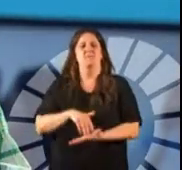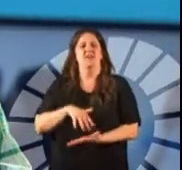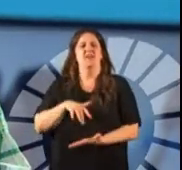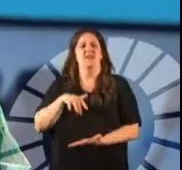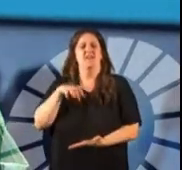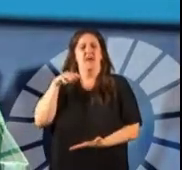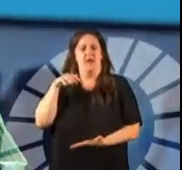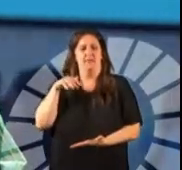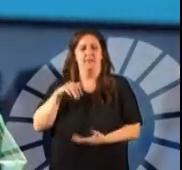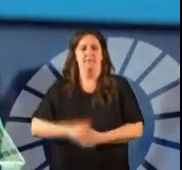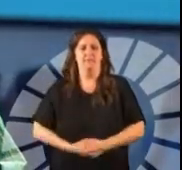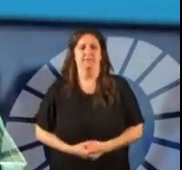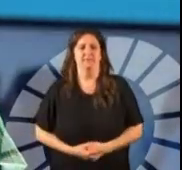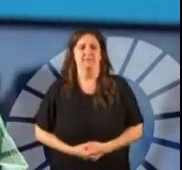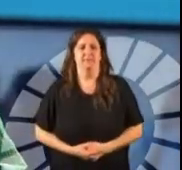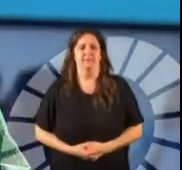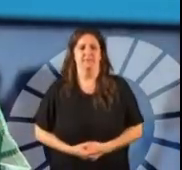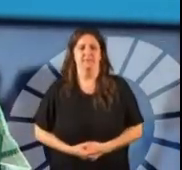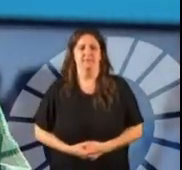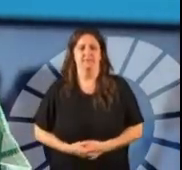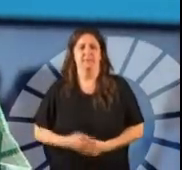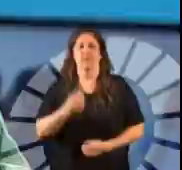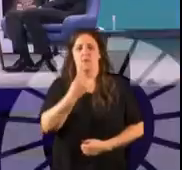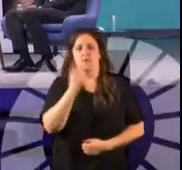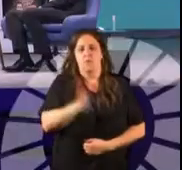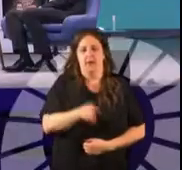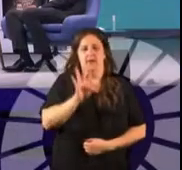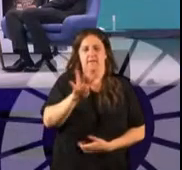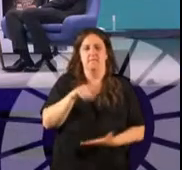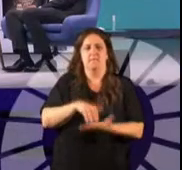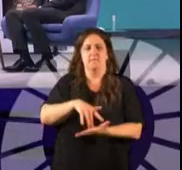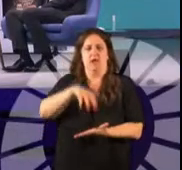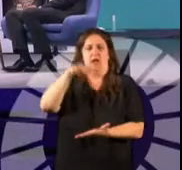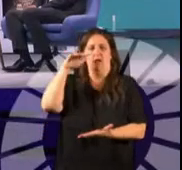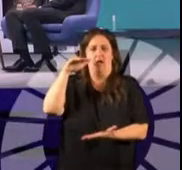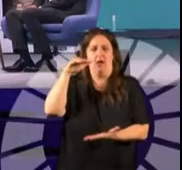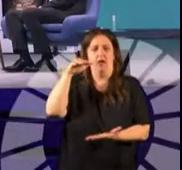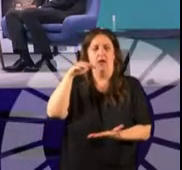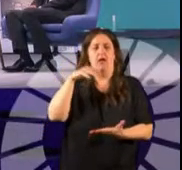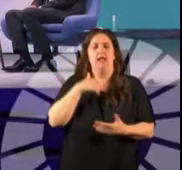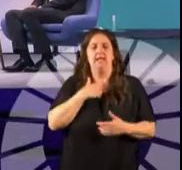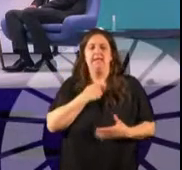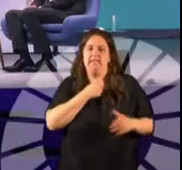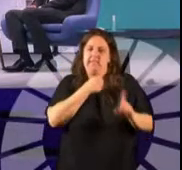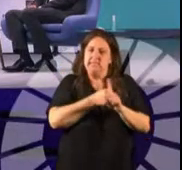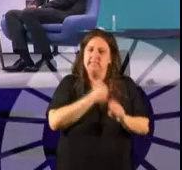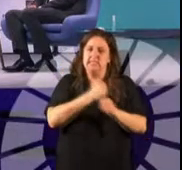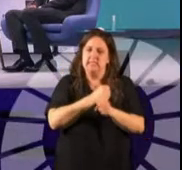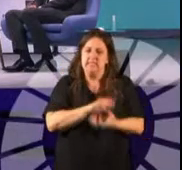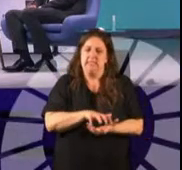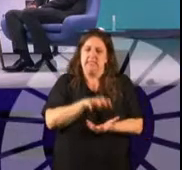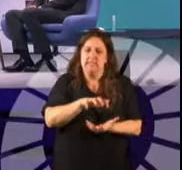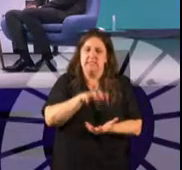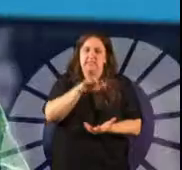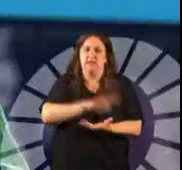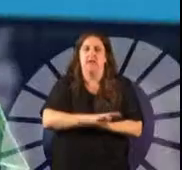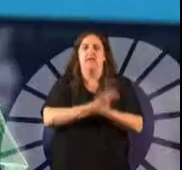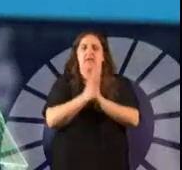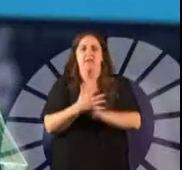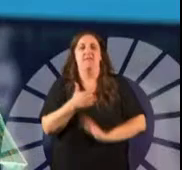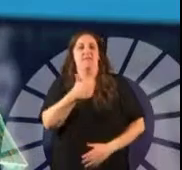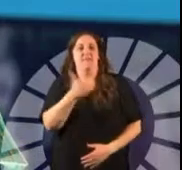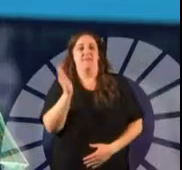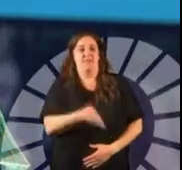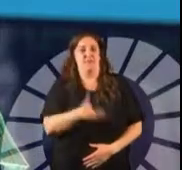billion, and this was my assignment. Of course, we did that and we